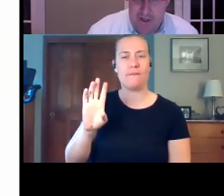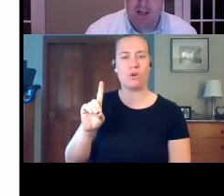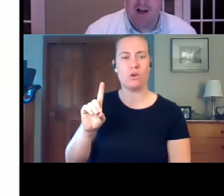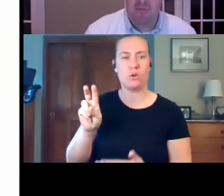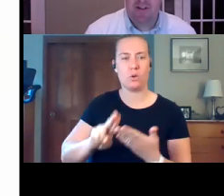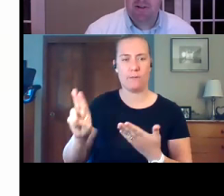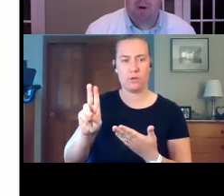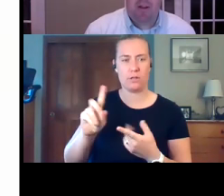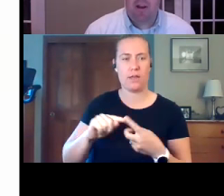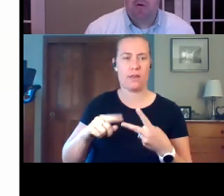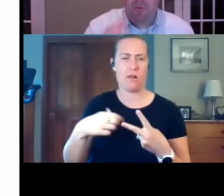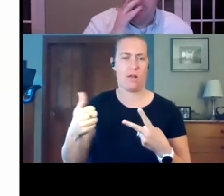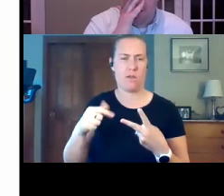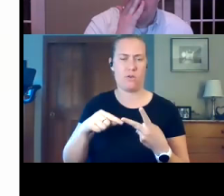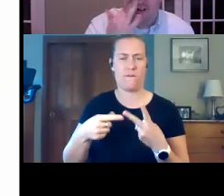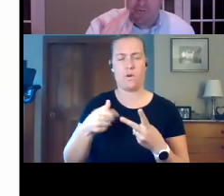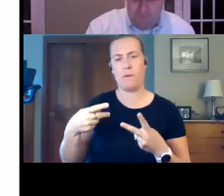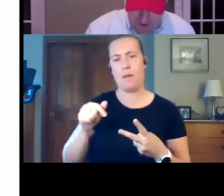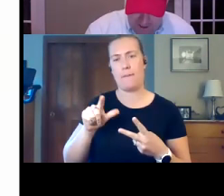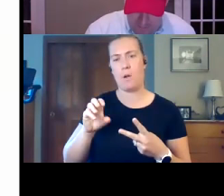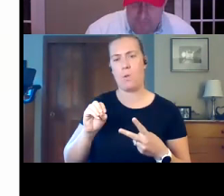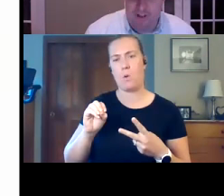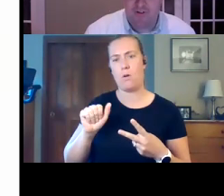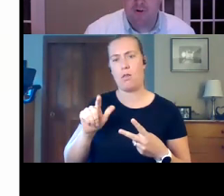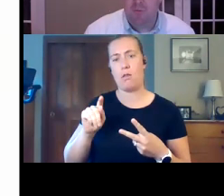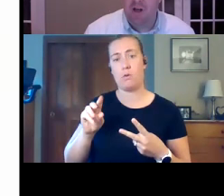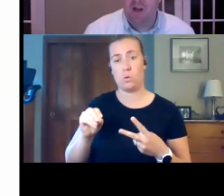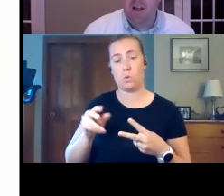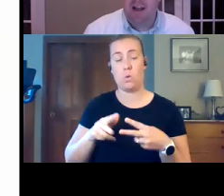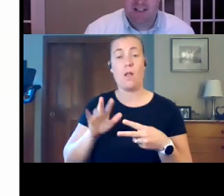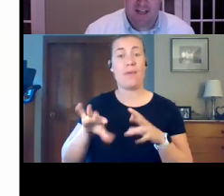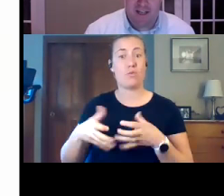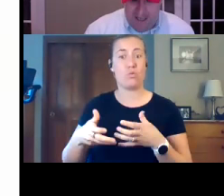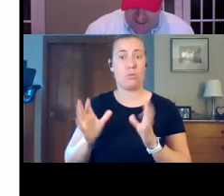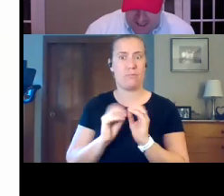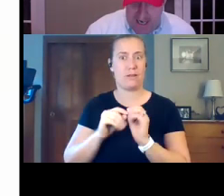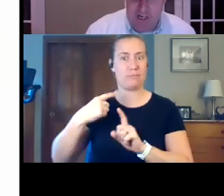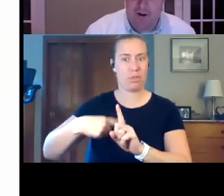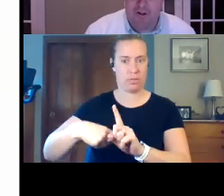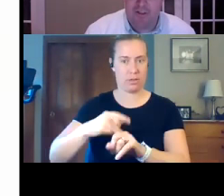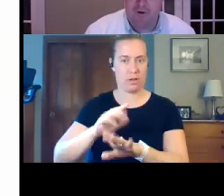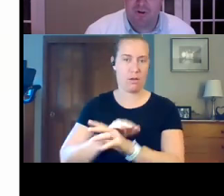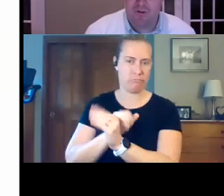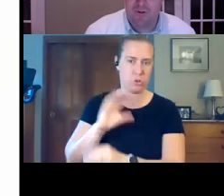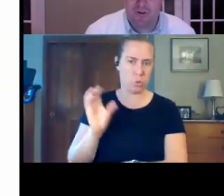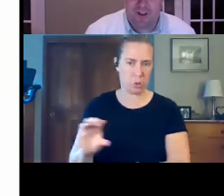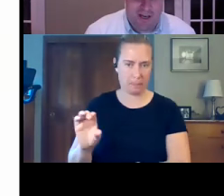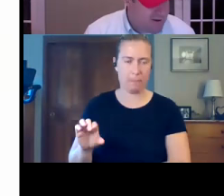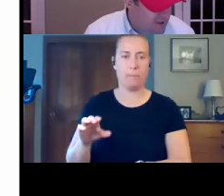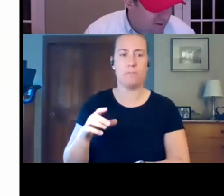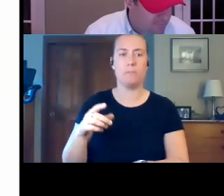Alto. This is a monthly group that meets via Zoom and has a Slack channel that we use, or a